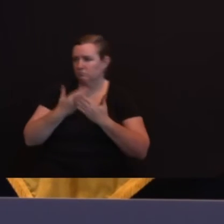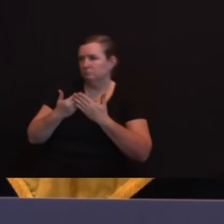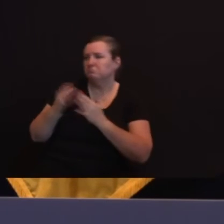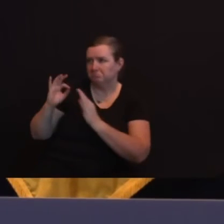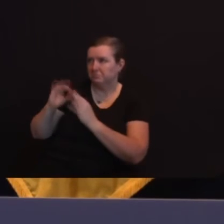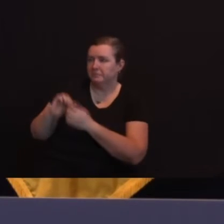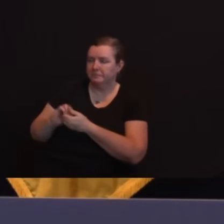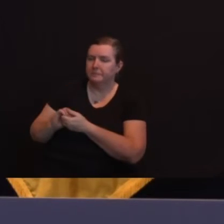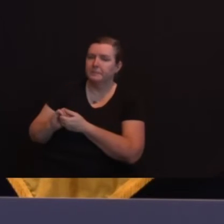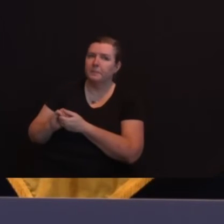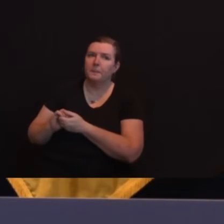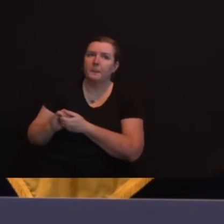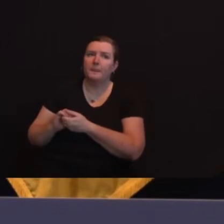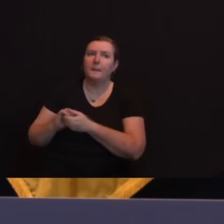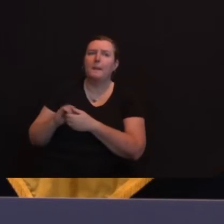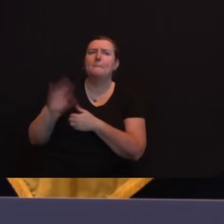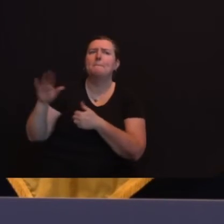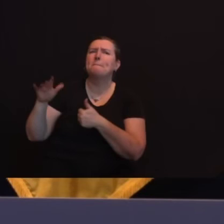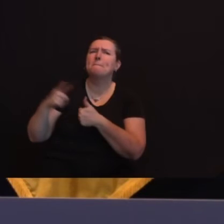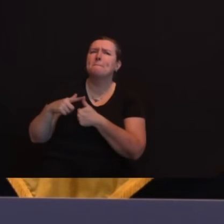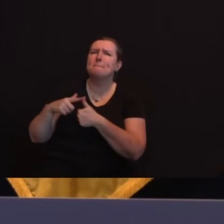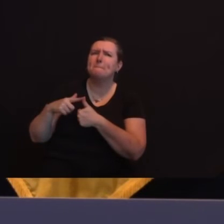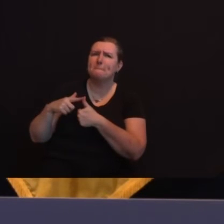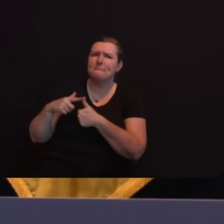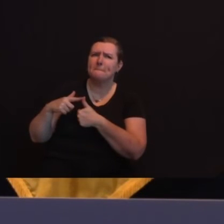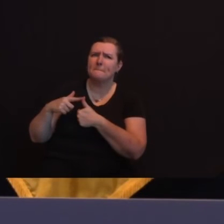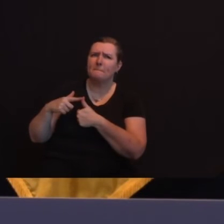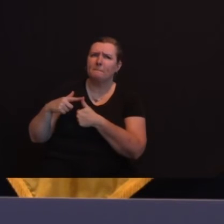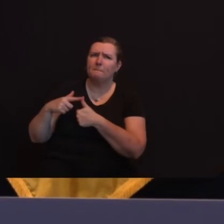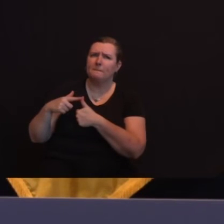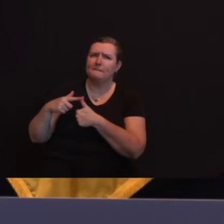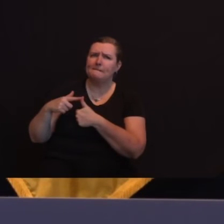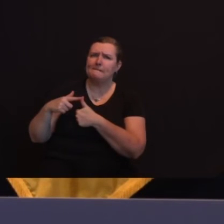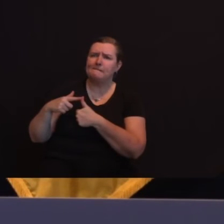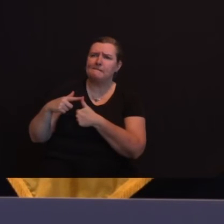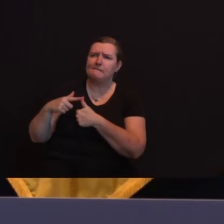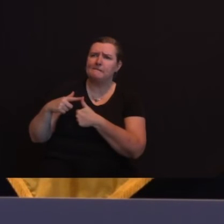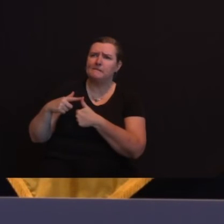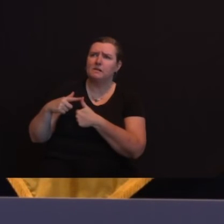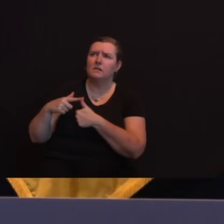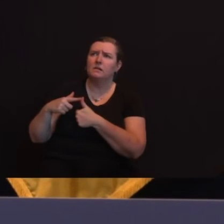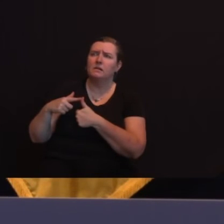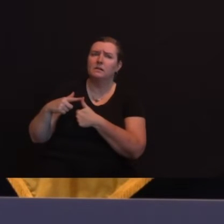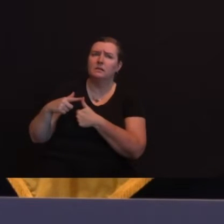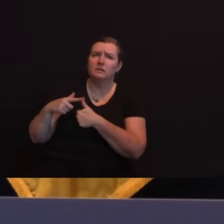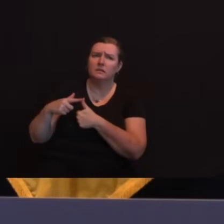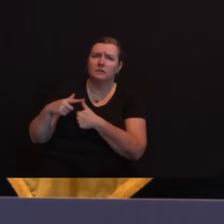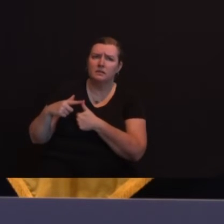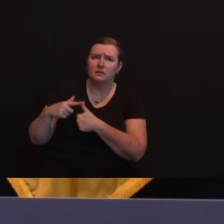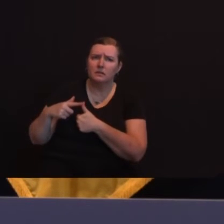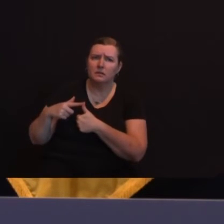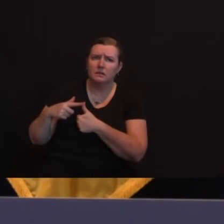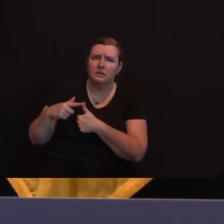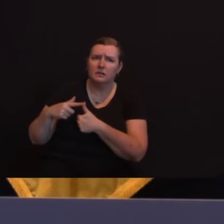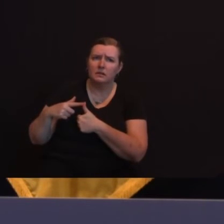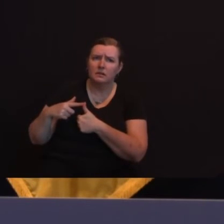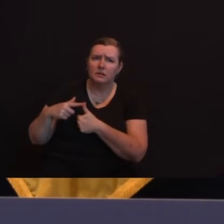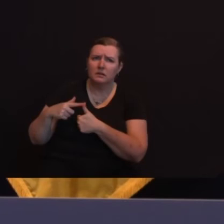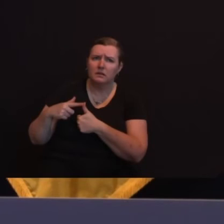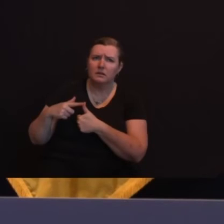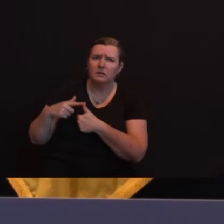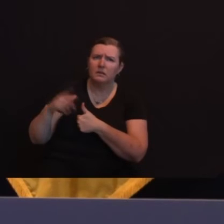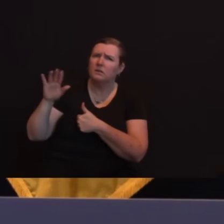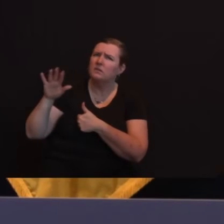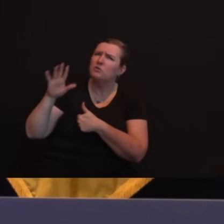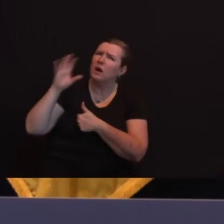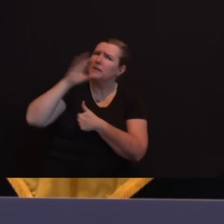many daily cases and total hospitalizations and other metrics do you expect this to peak at, high and low estimates, and